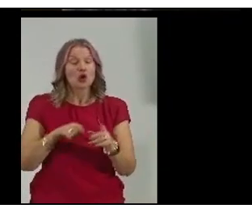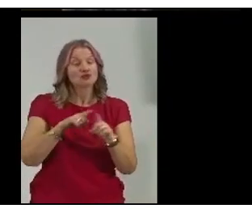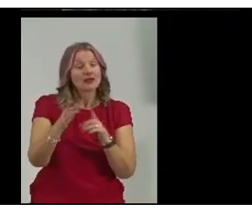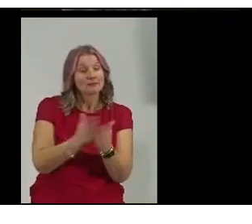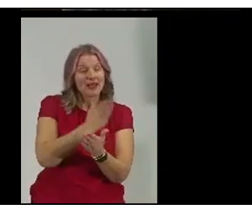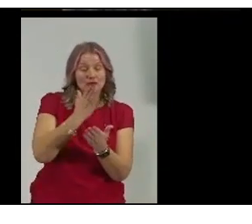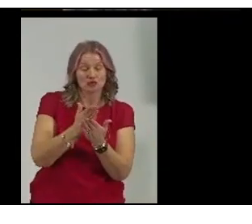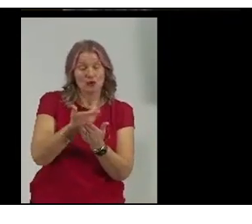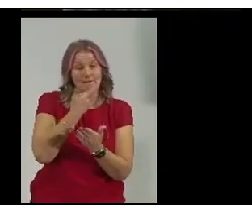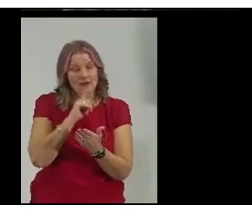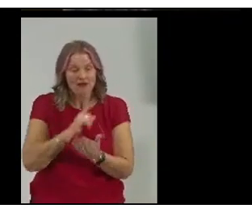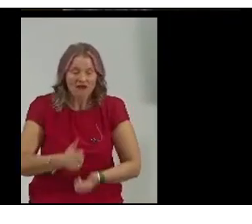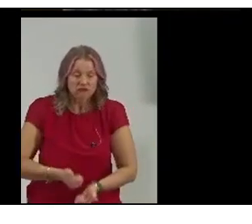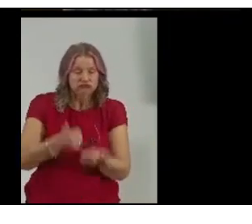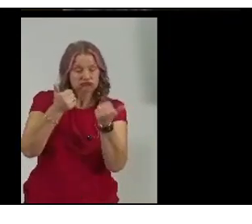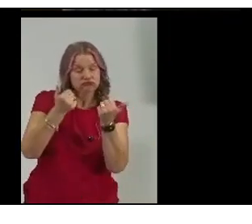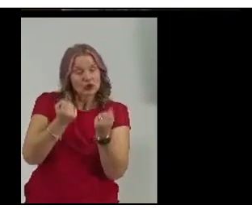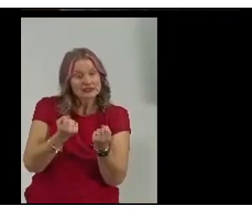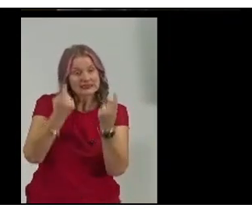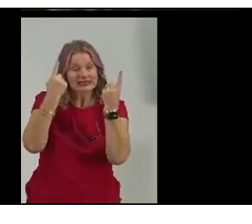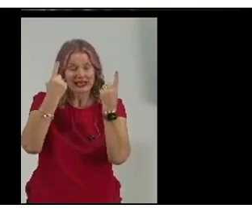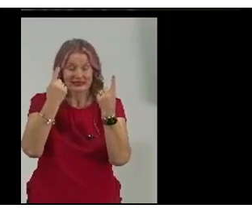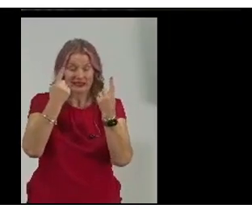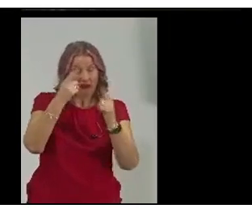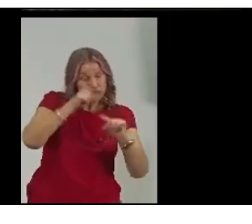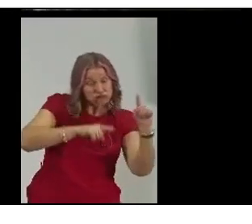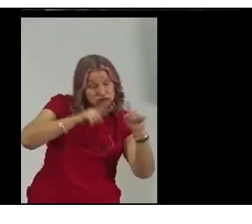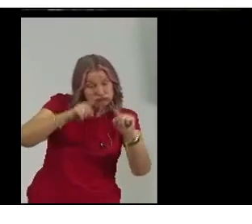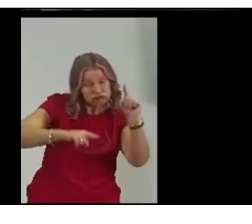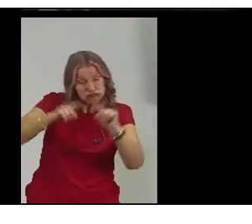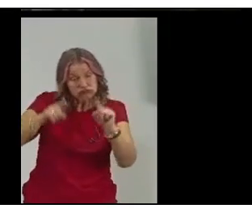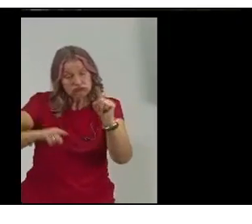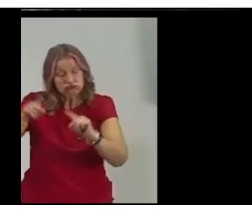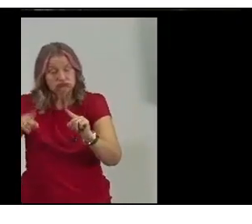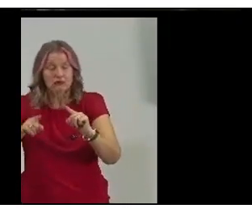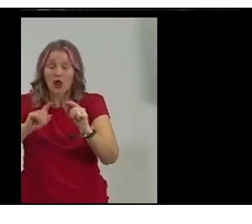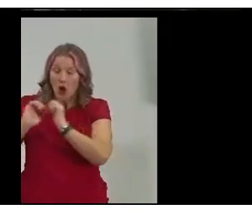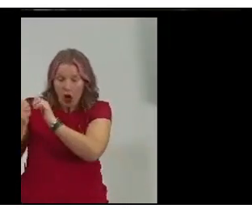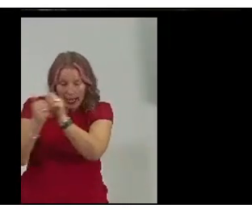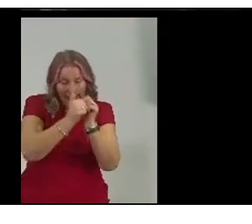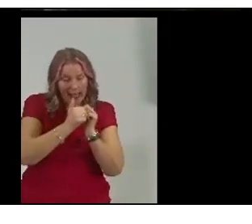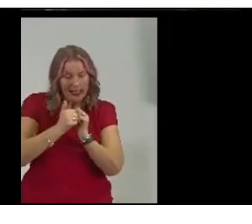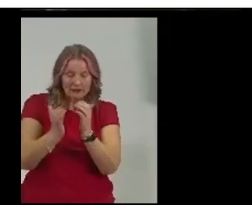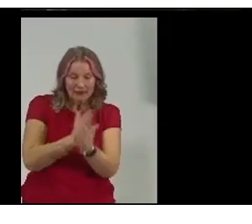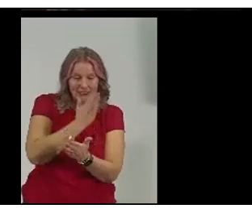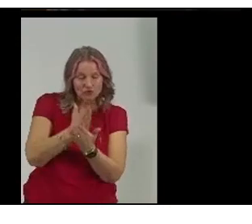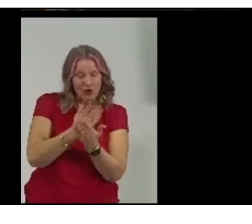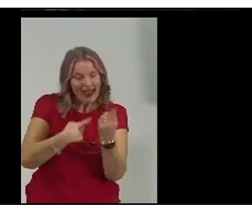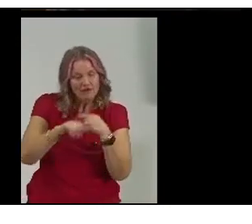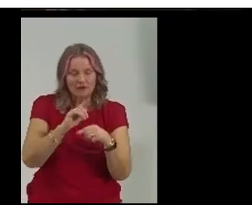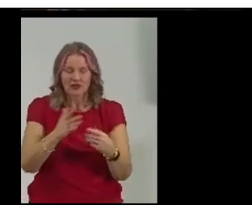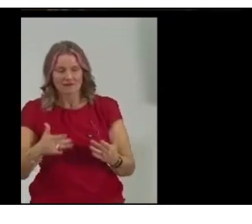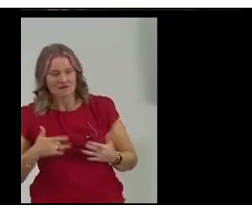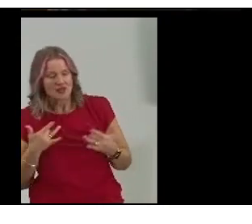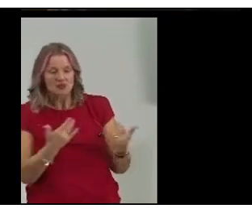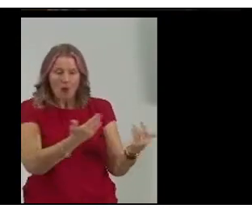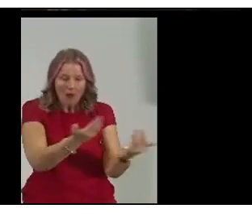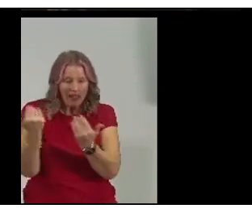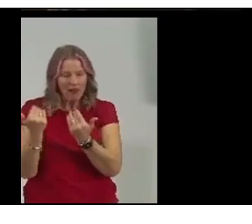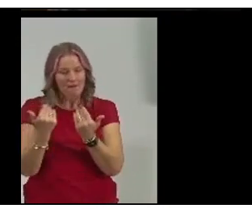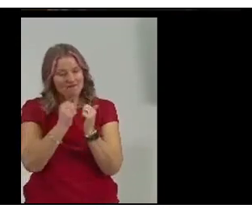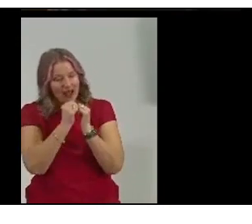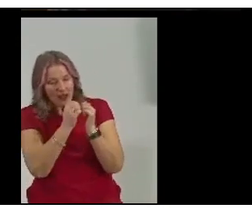understanding of and how to deal with our fellow colleagues and make sure everybody feels welcome and valued